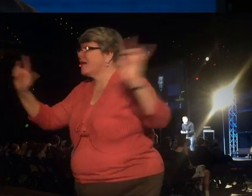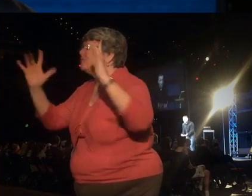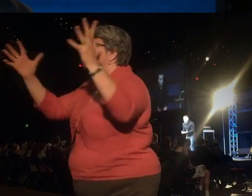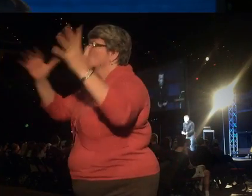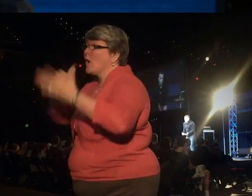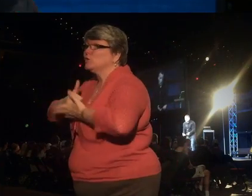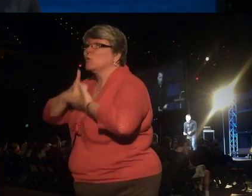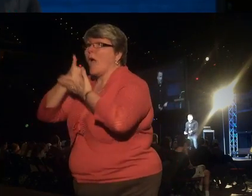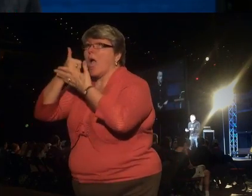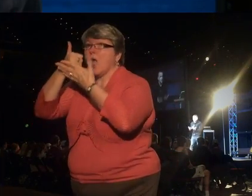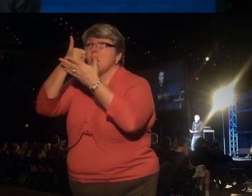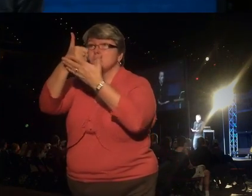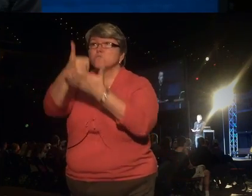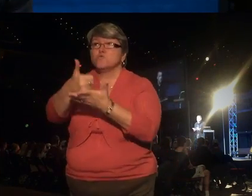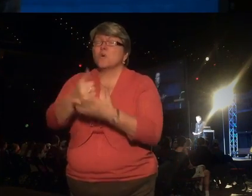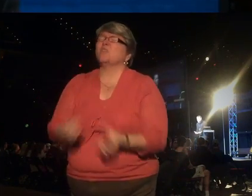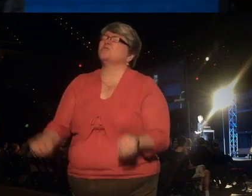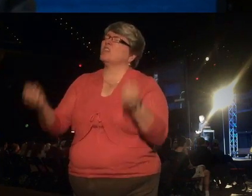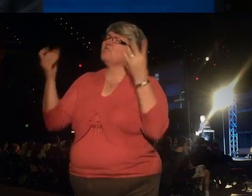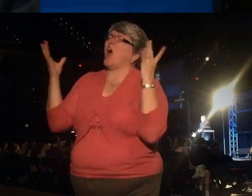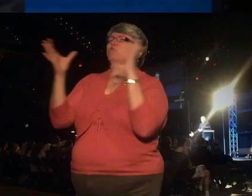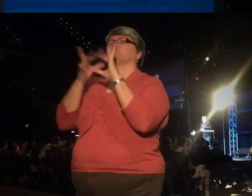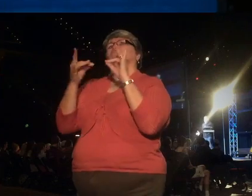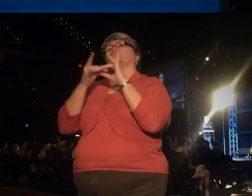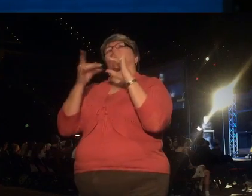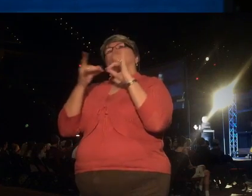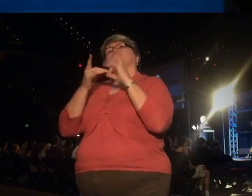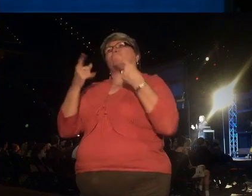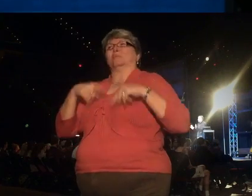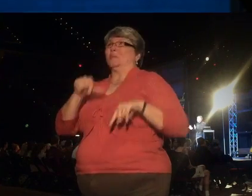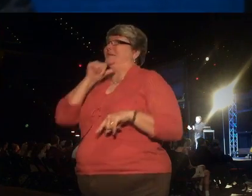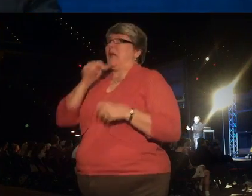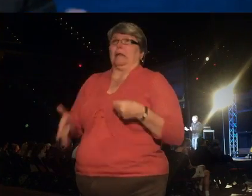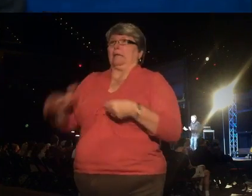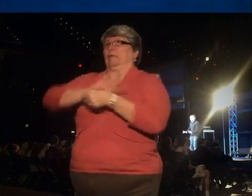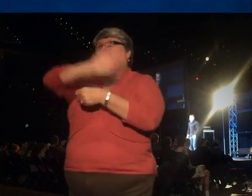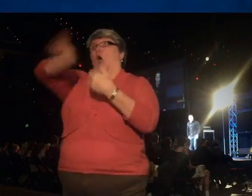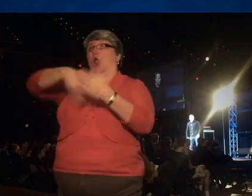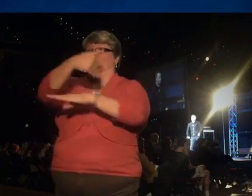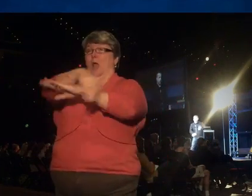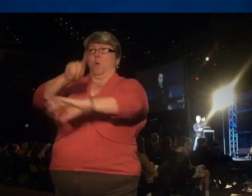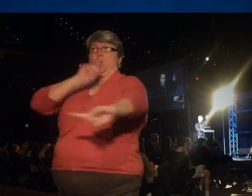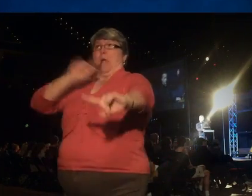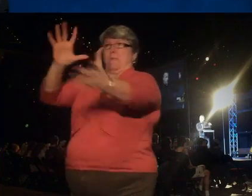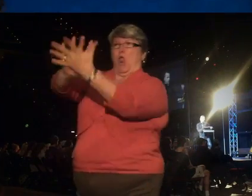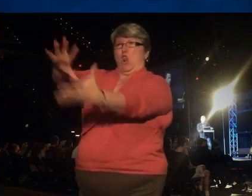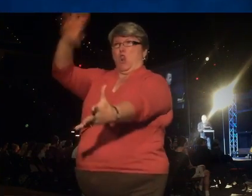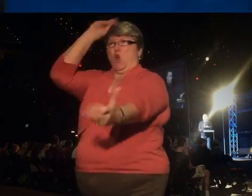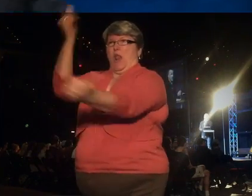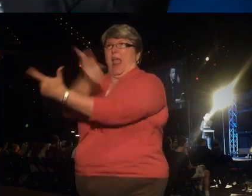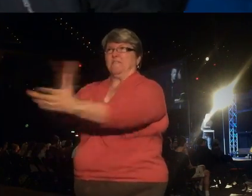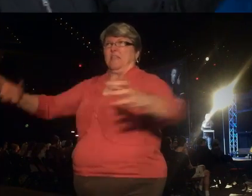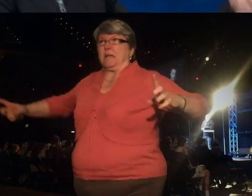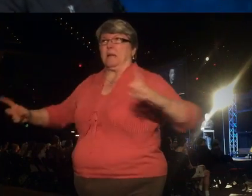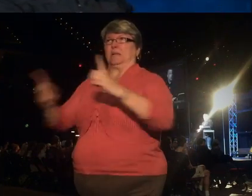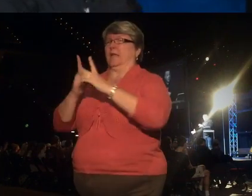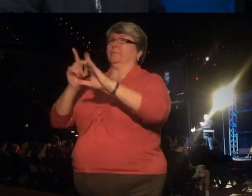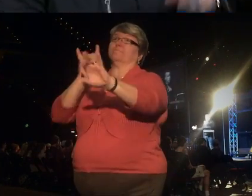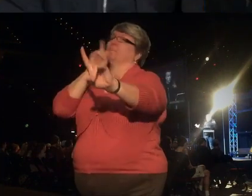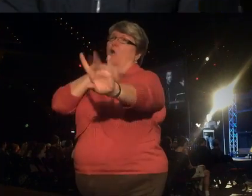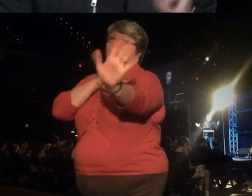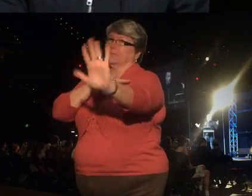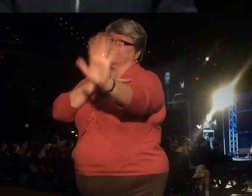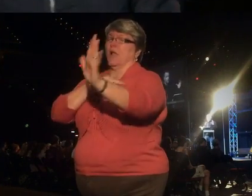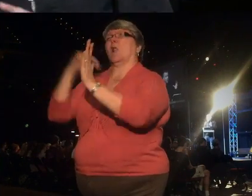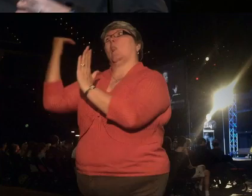love you and we want to help you. And there's a lot to talk about in this. We're not going to cover it all in one night. So if you're like, I'm about to learn everything I need to know about dating,